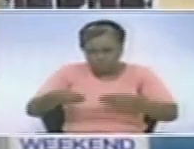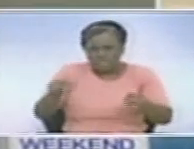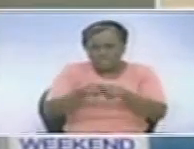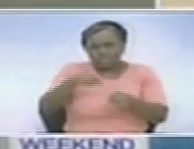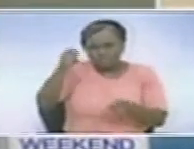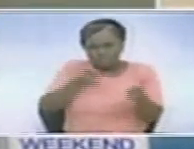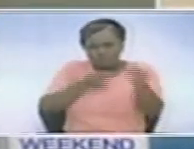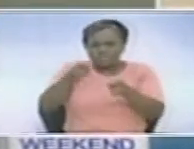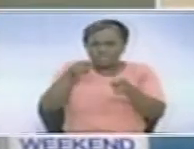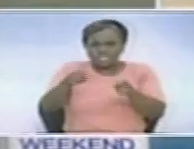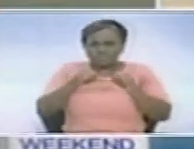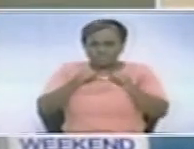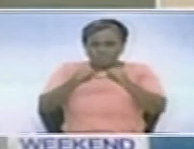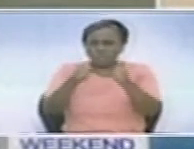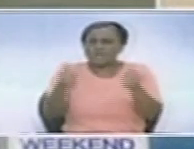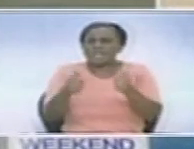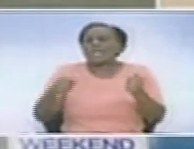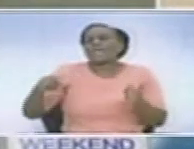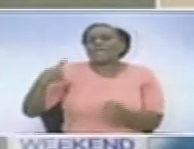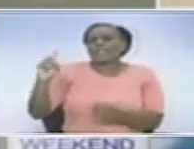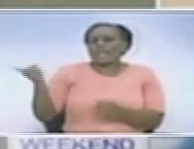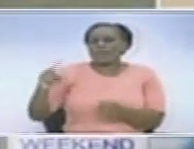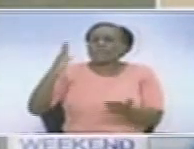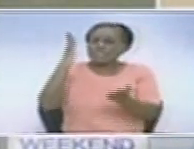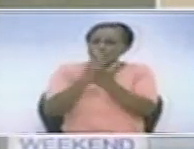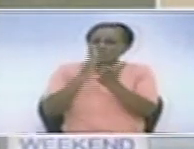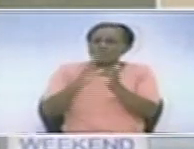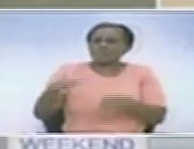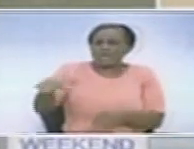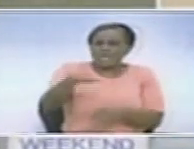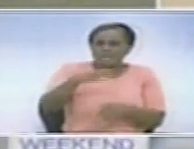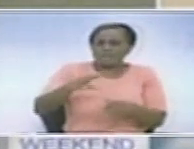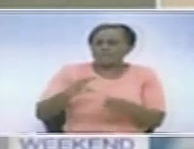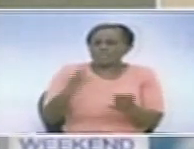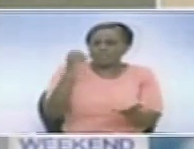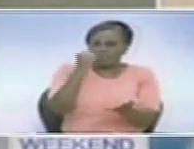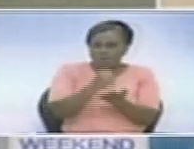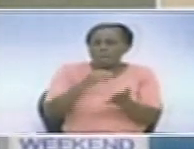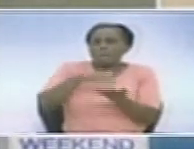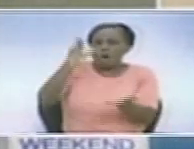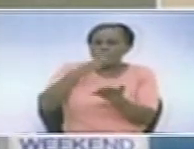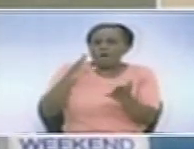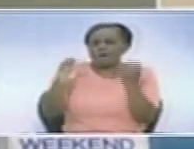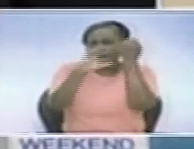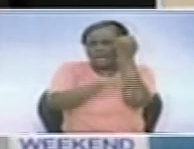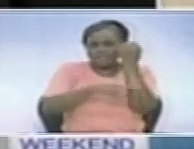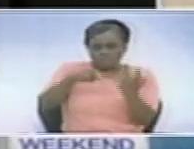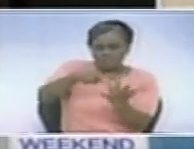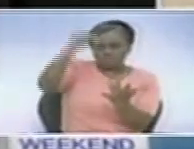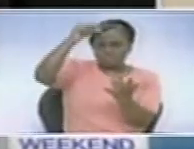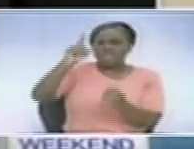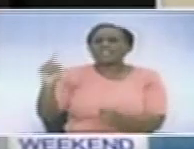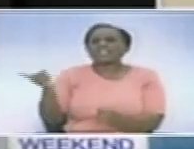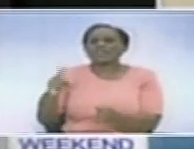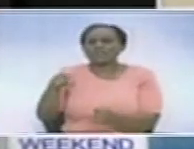more prominent, and Nairobi becomes indeed the world environment capital, more and more countries are going to choose Nairobi to be where to base